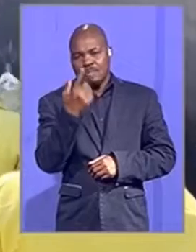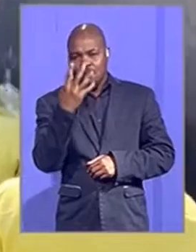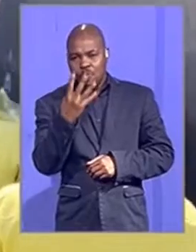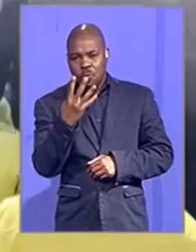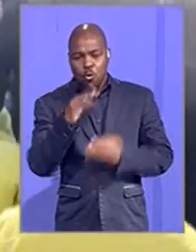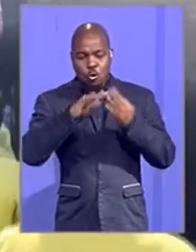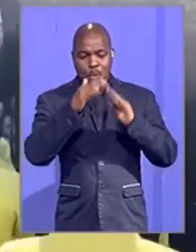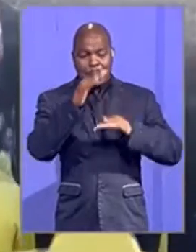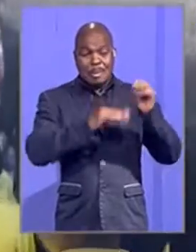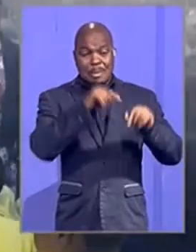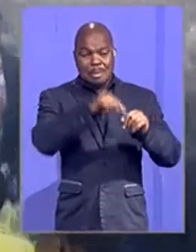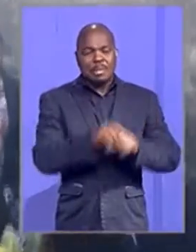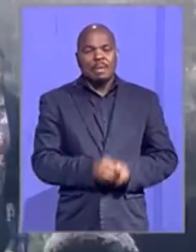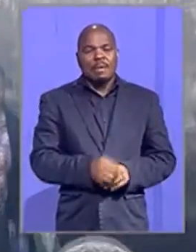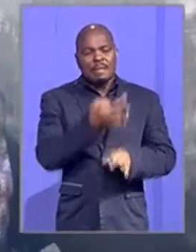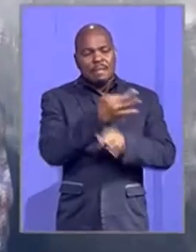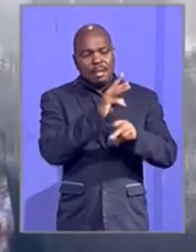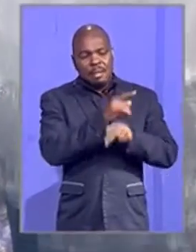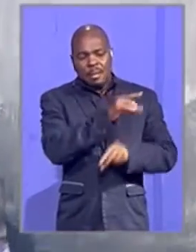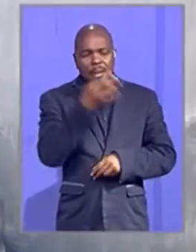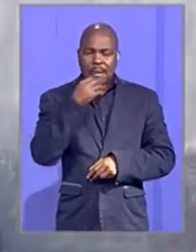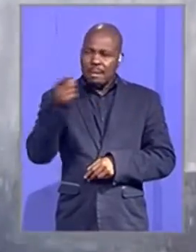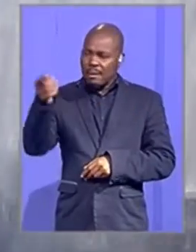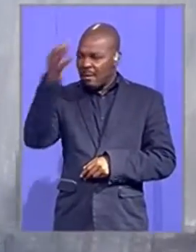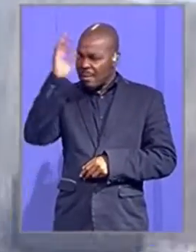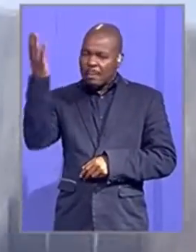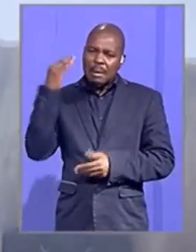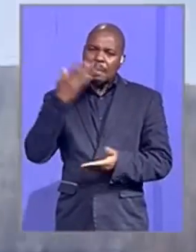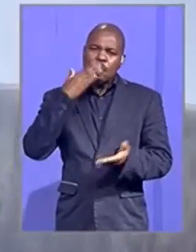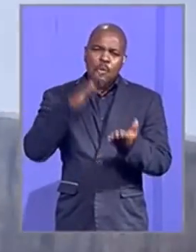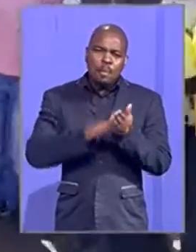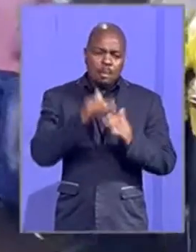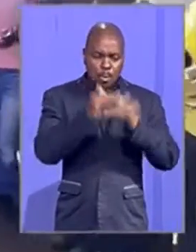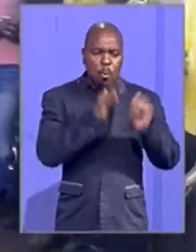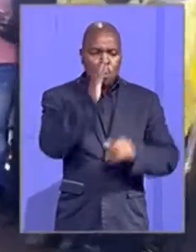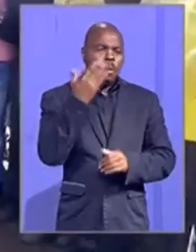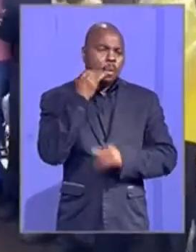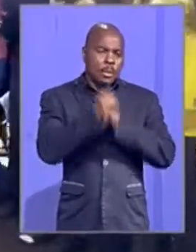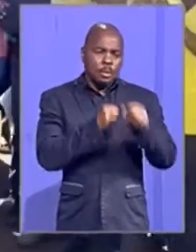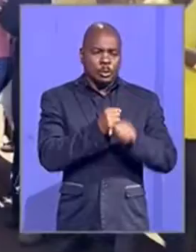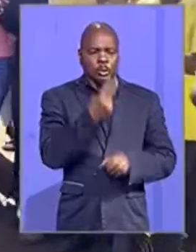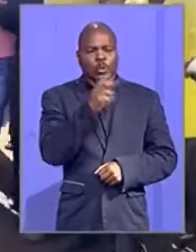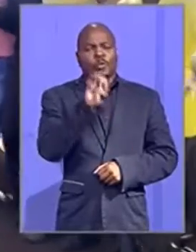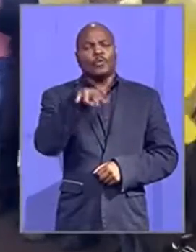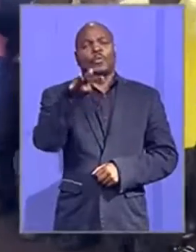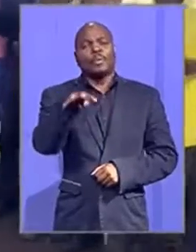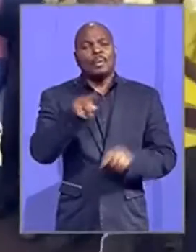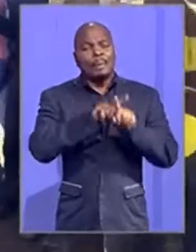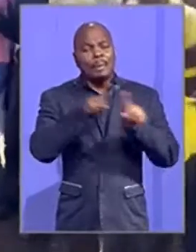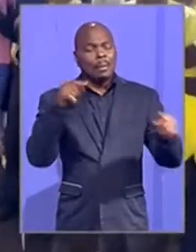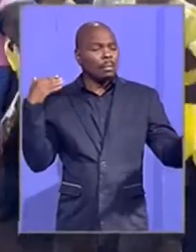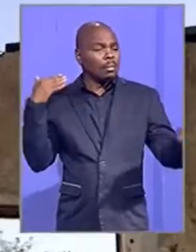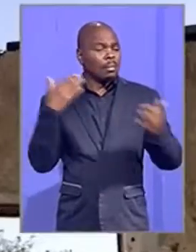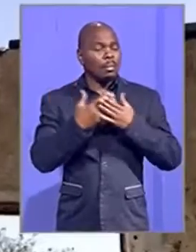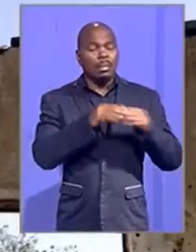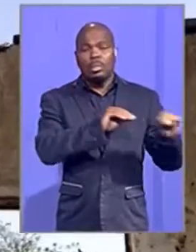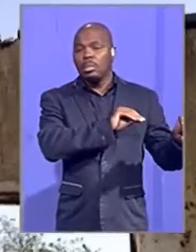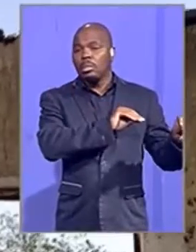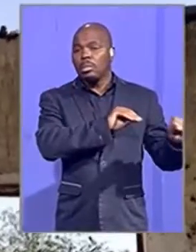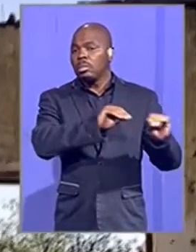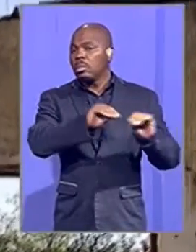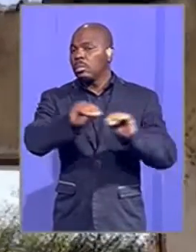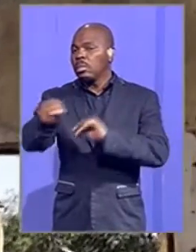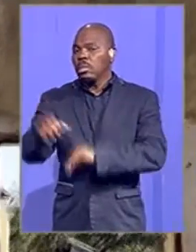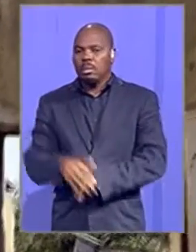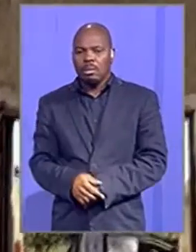1974. Batswadi ba re mmuso o ba tshepitše sekolo ka ngwaga wa 2014 e fela le lehono ba sa beile moganya phatleng. O ile wa